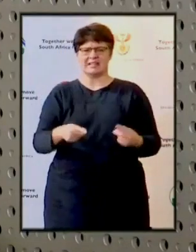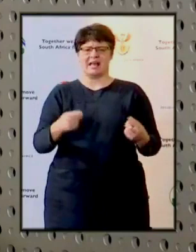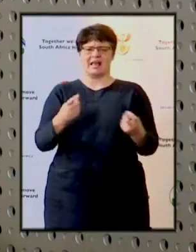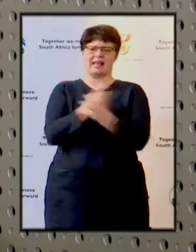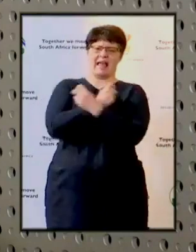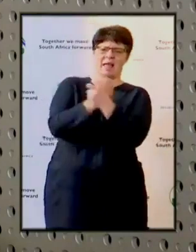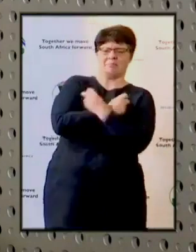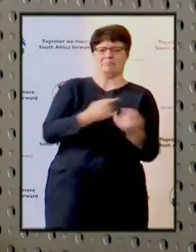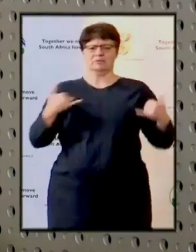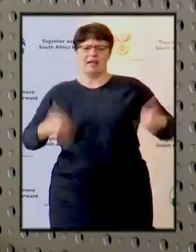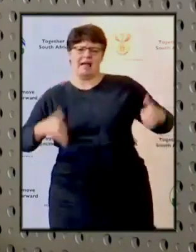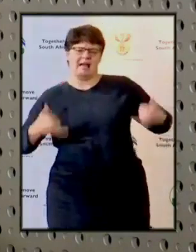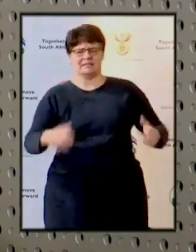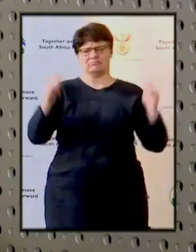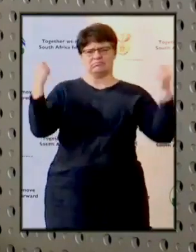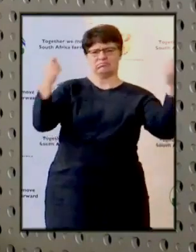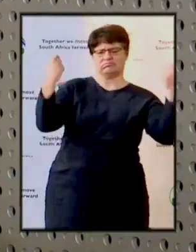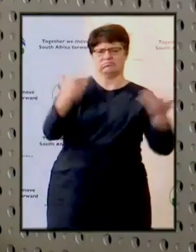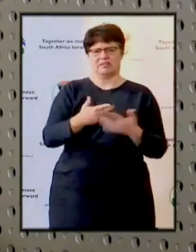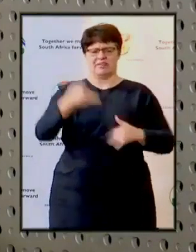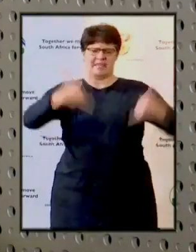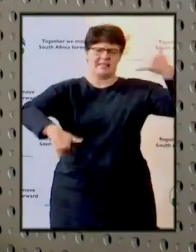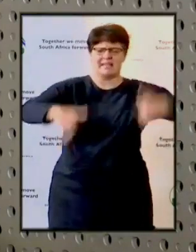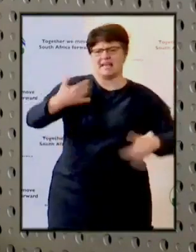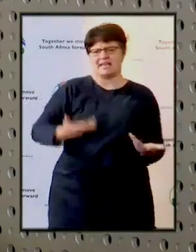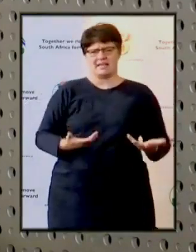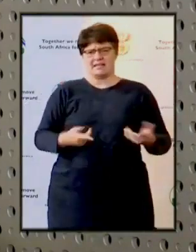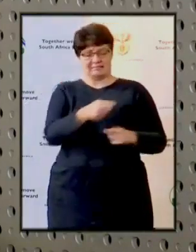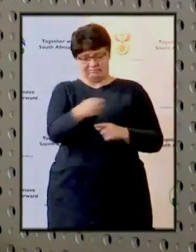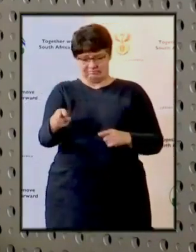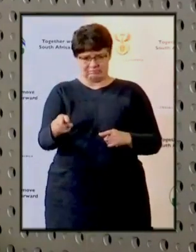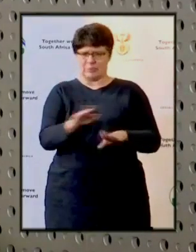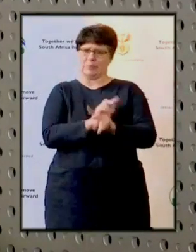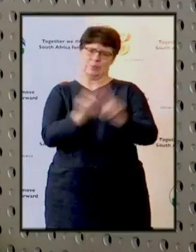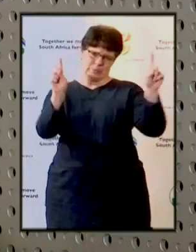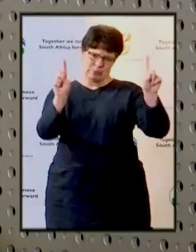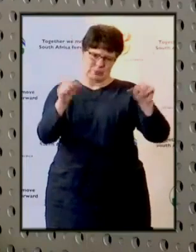casinos, theaters, you name it, it's still not allowed.